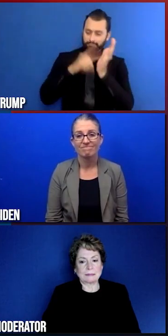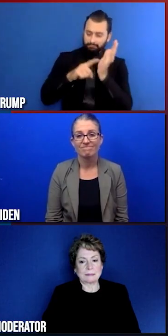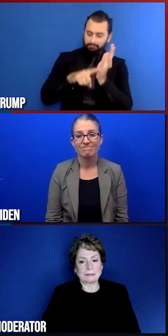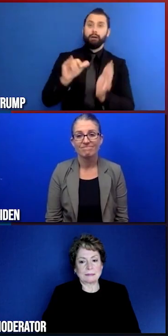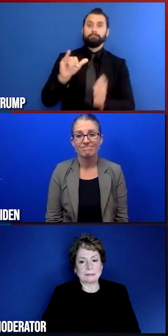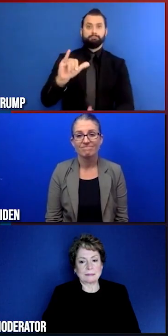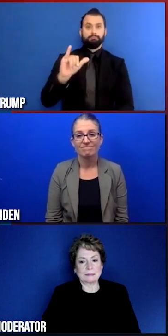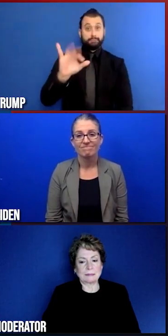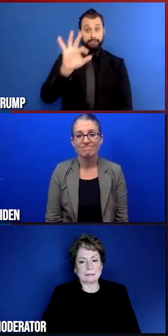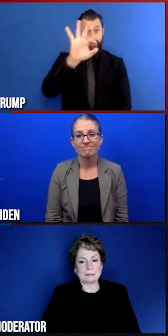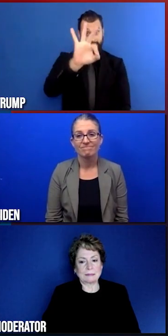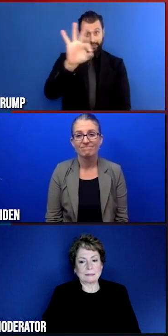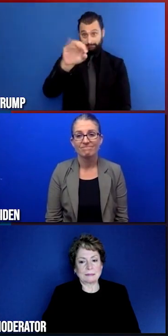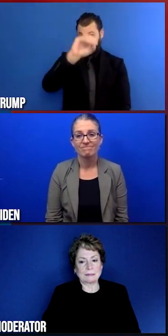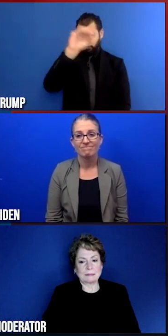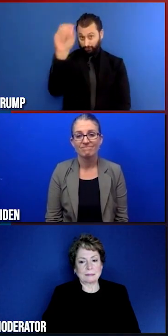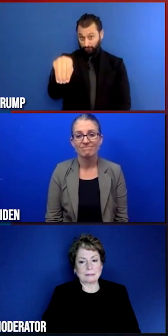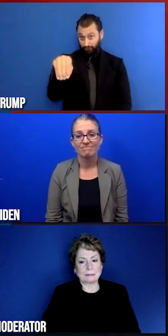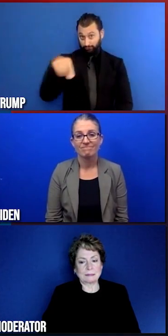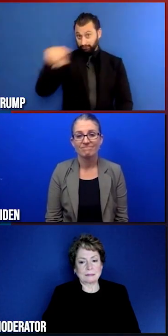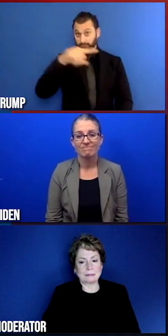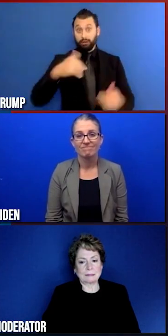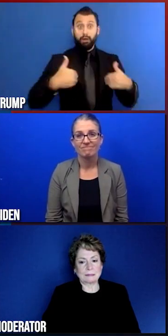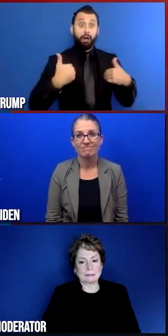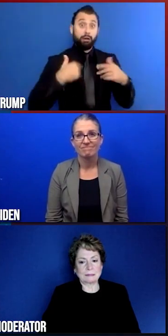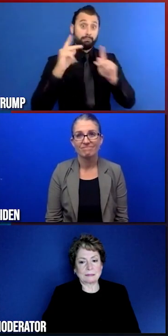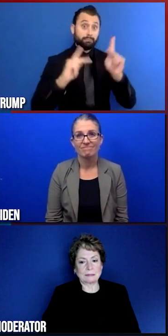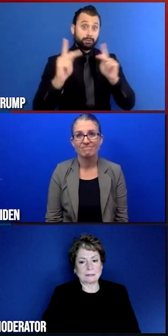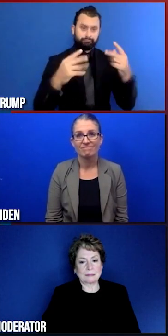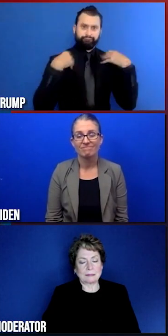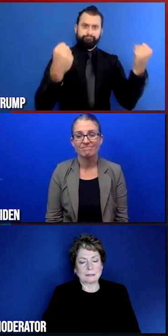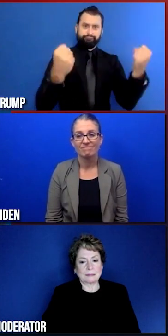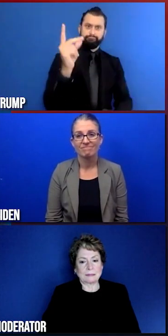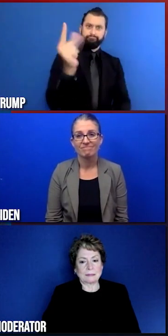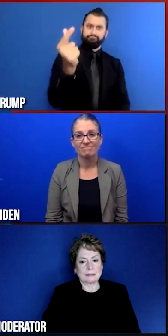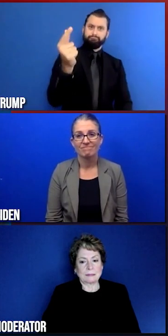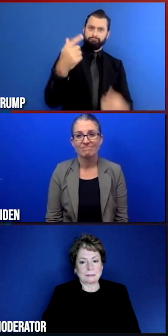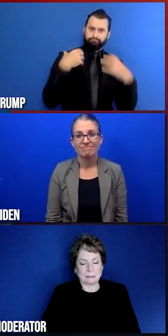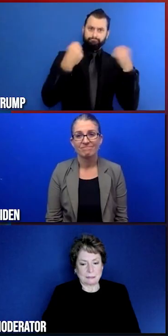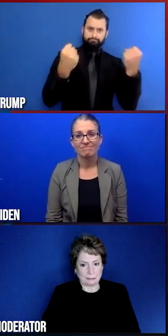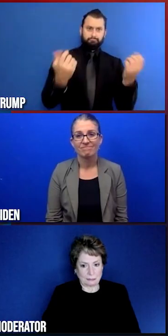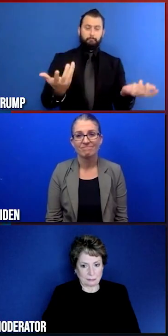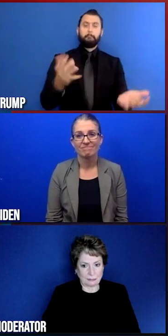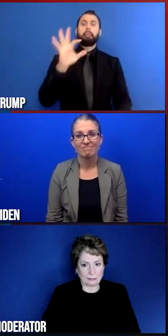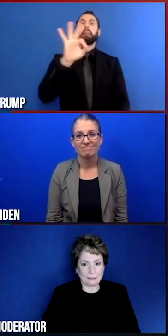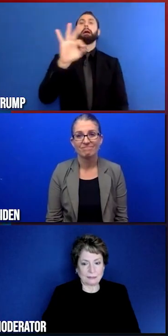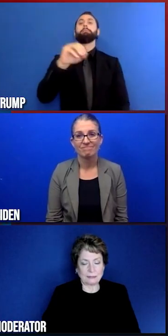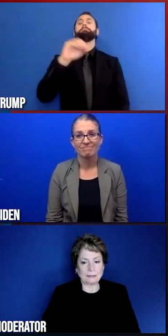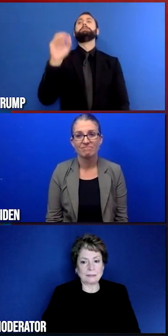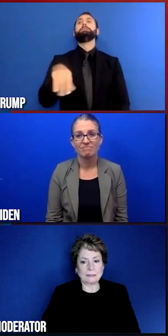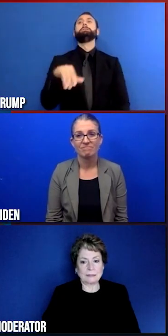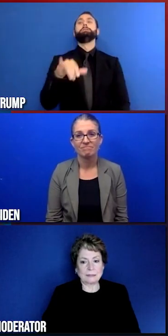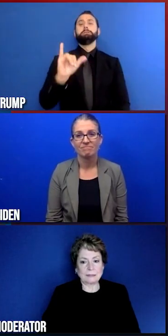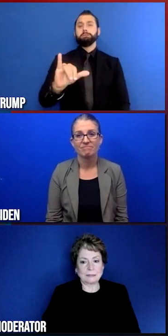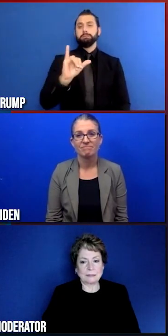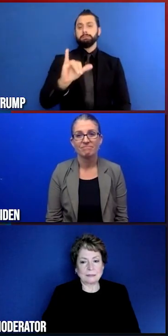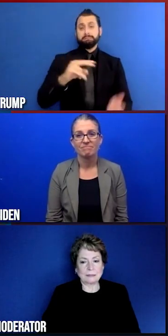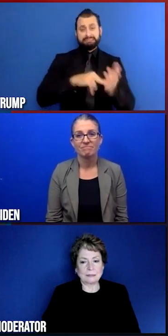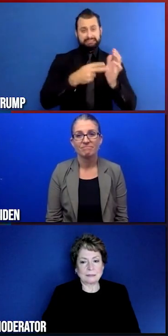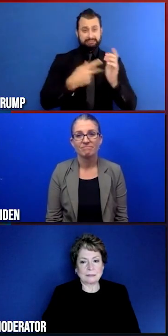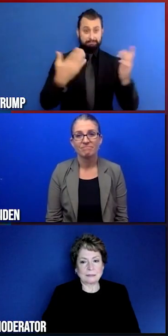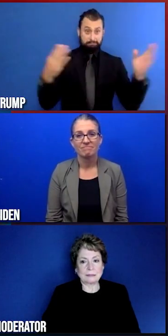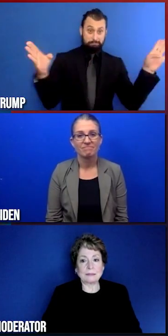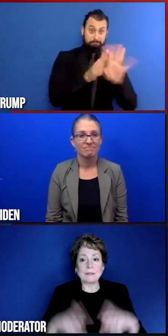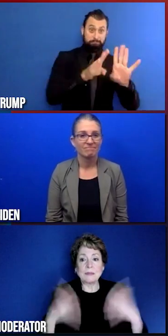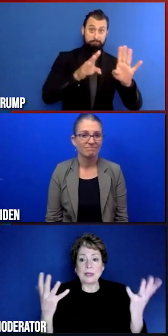have to open our school, and we can't close up our nation, or you're not going to have a nation. And of course, the CDC has said young people